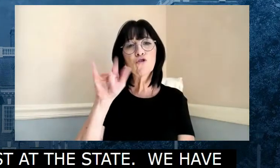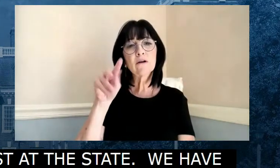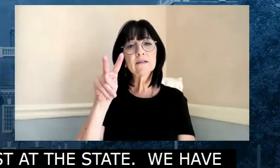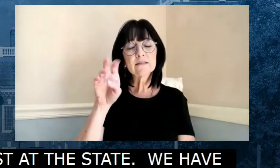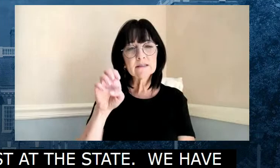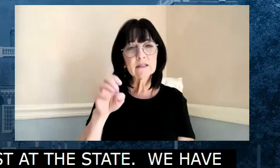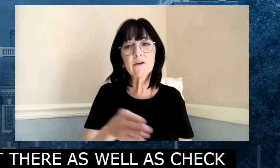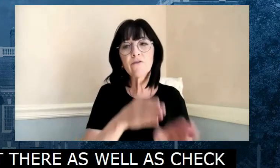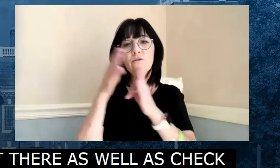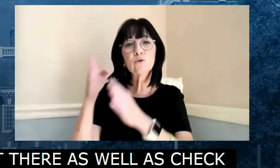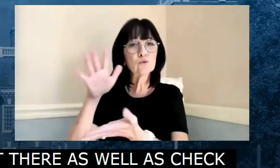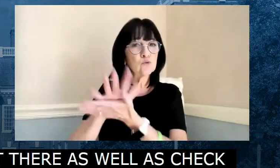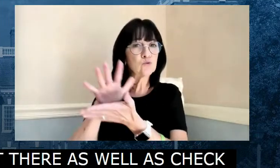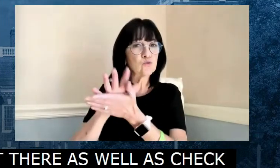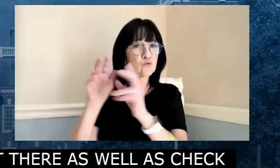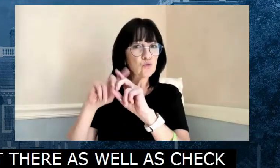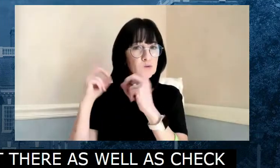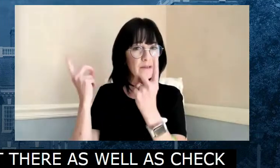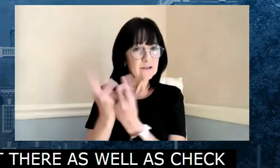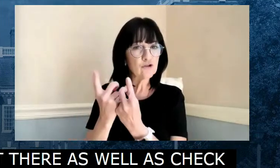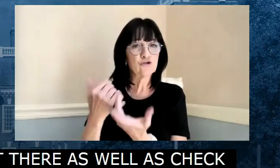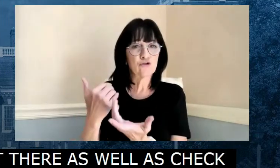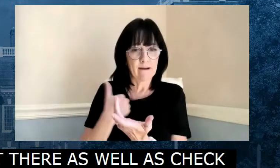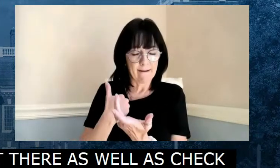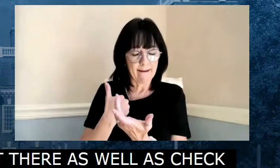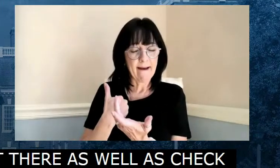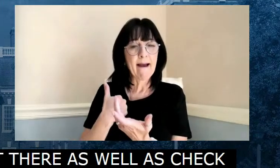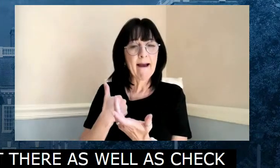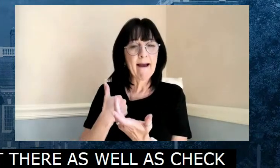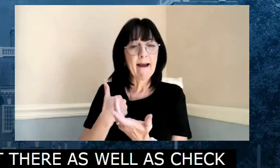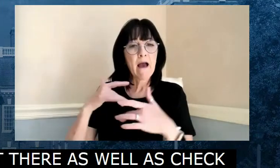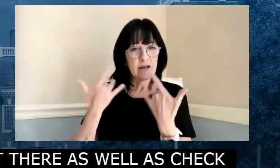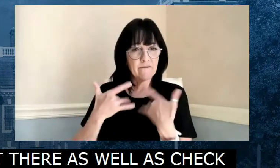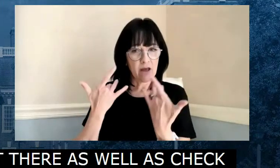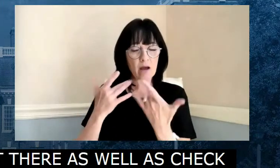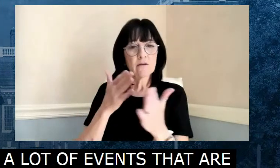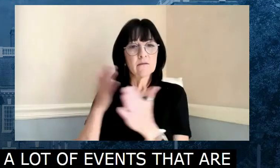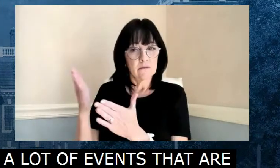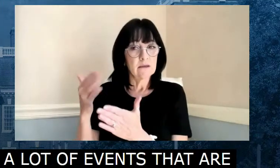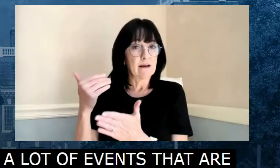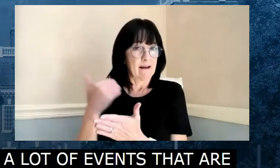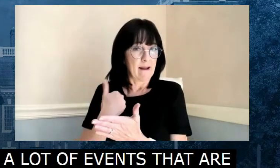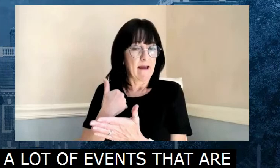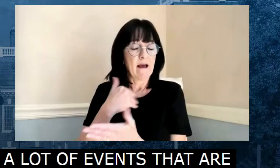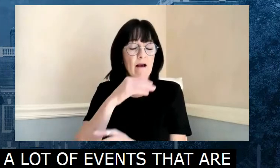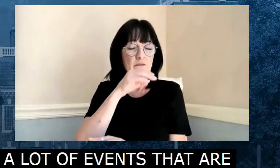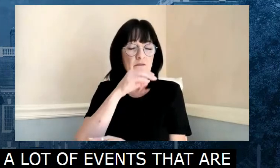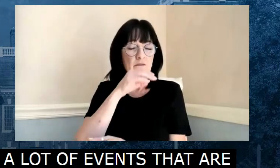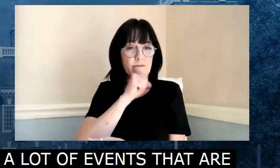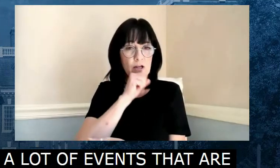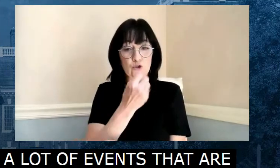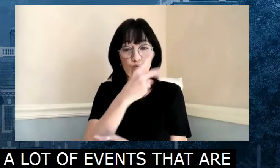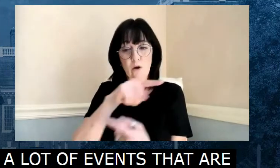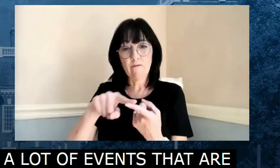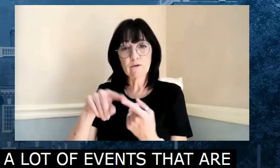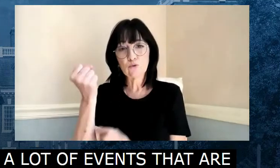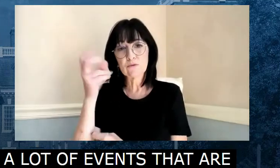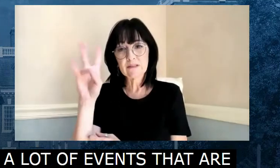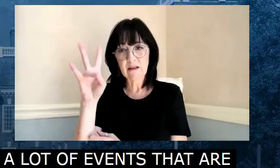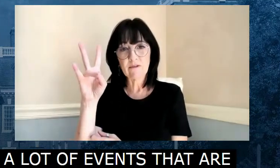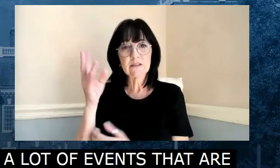a lot of events that are planned in and around for those between the ages of 12 to 17. And we look to having more of those offers